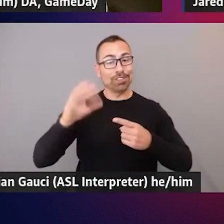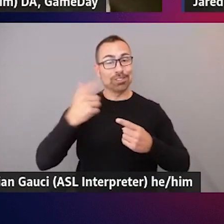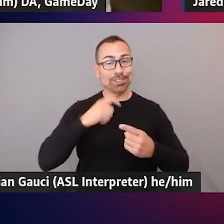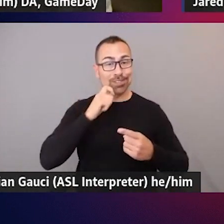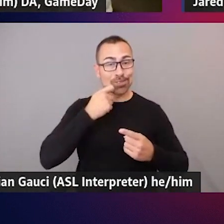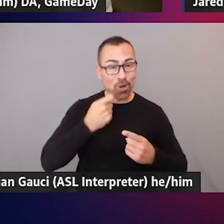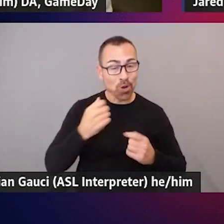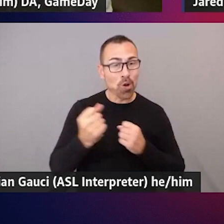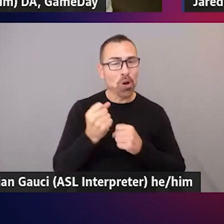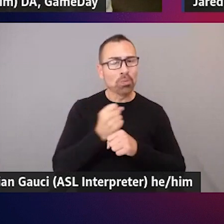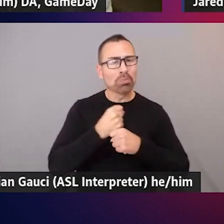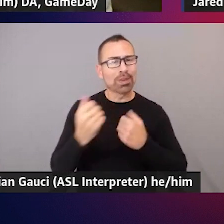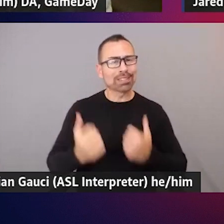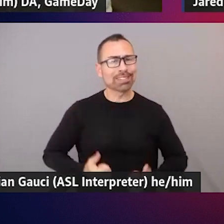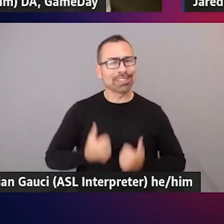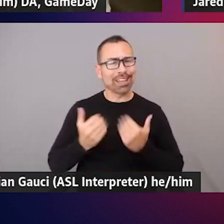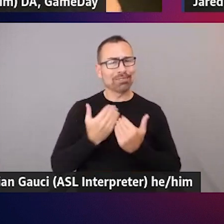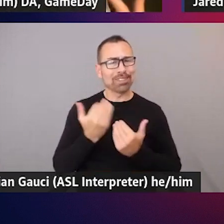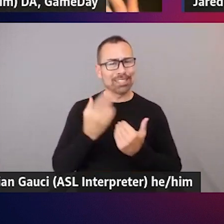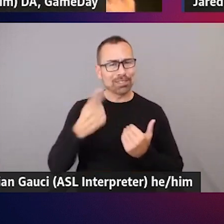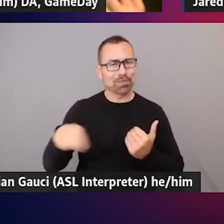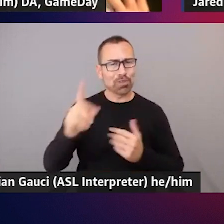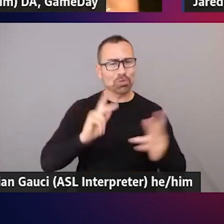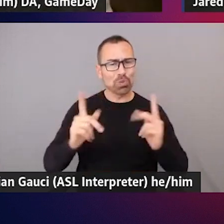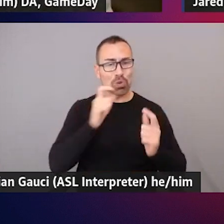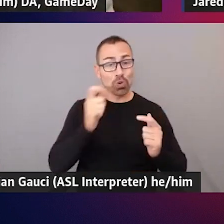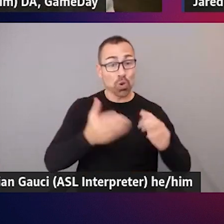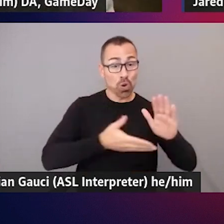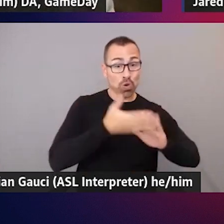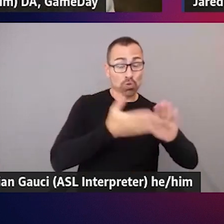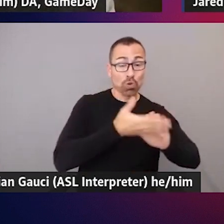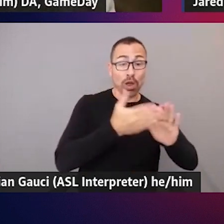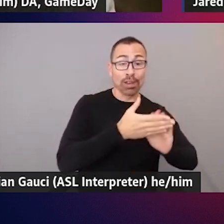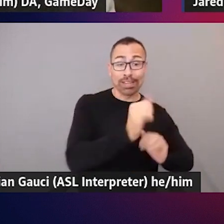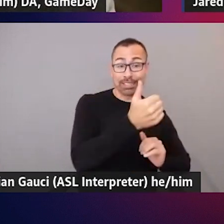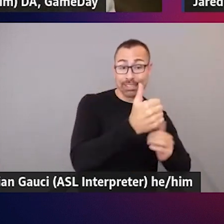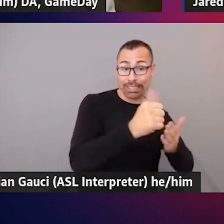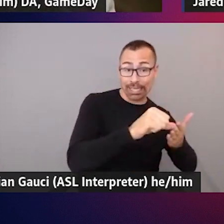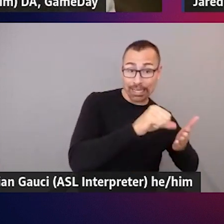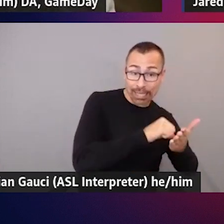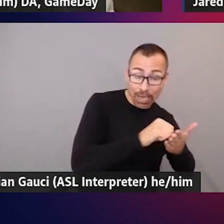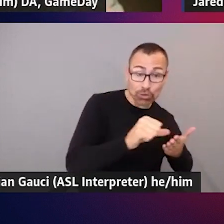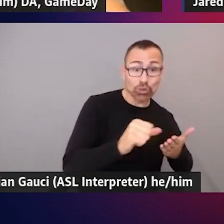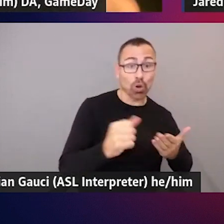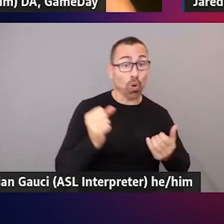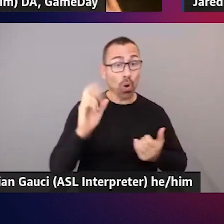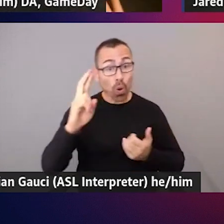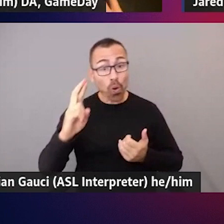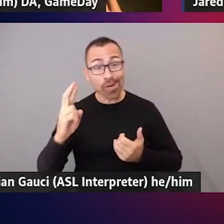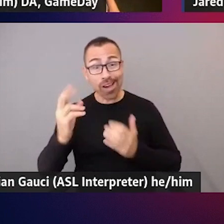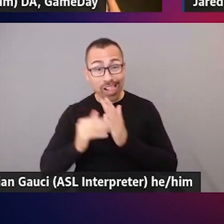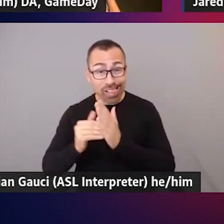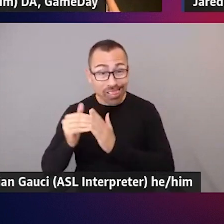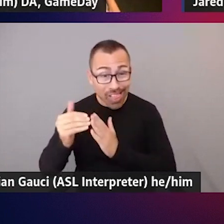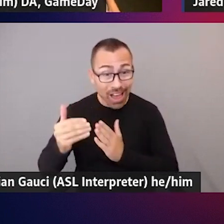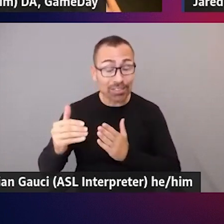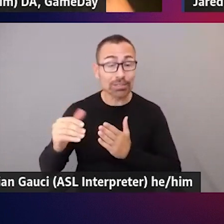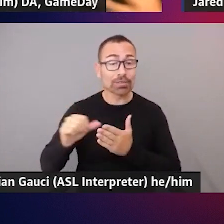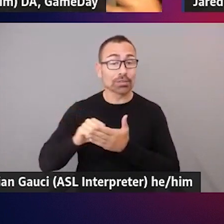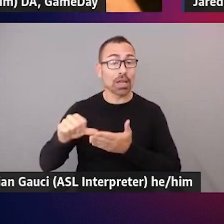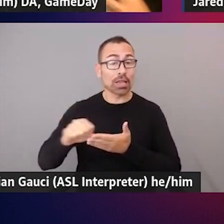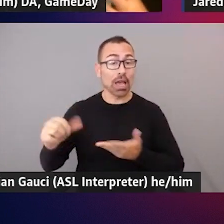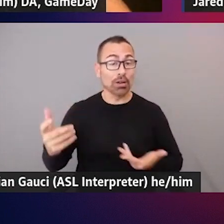right? But what about I don't want to leave any of our friends behind that are just getting started with observability.